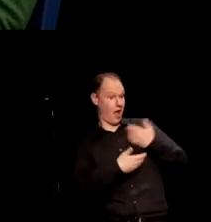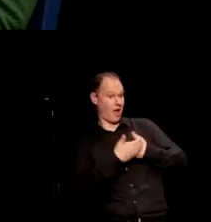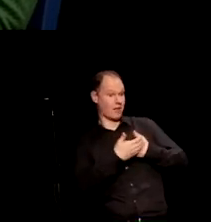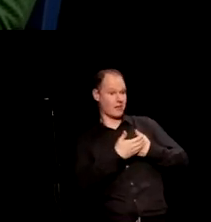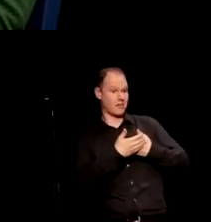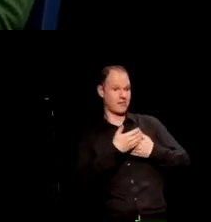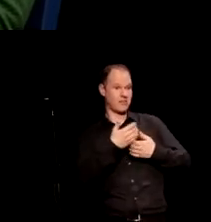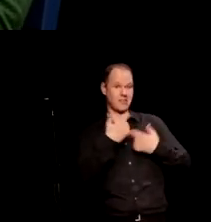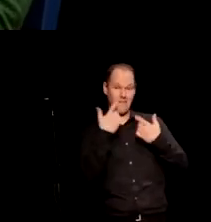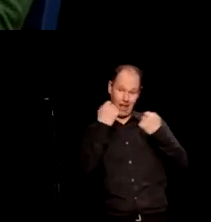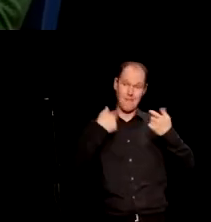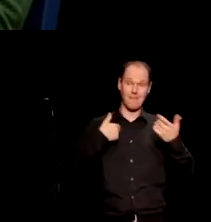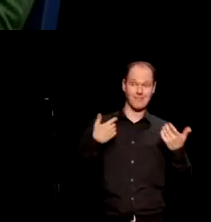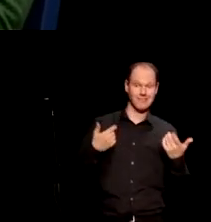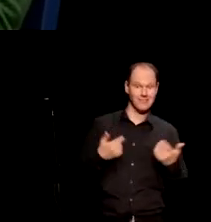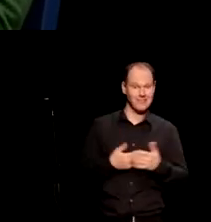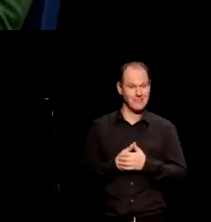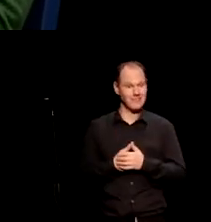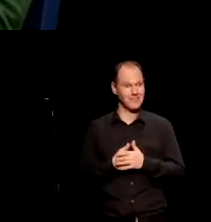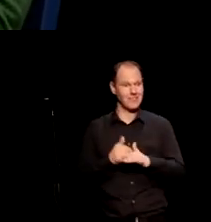me.